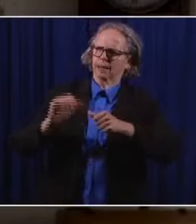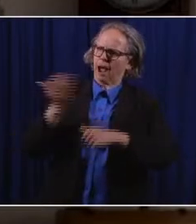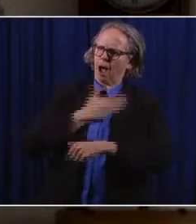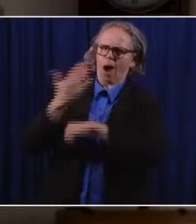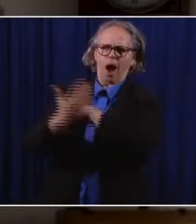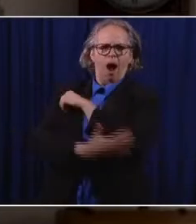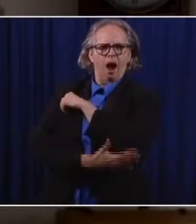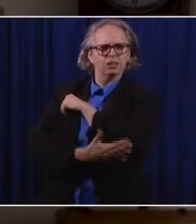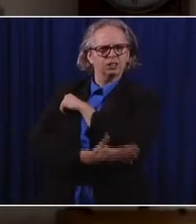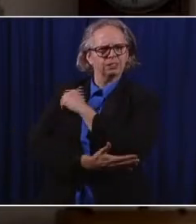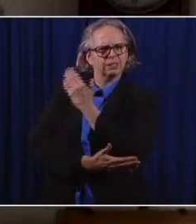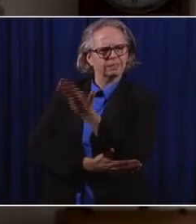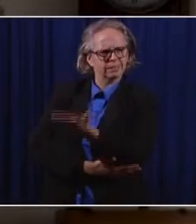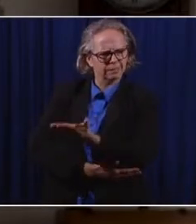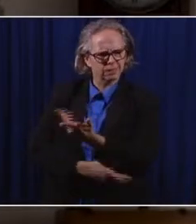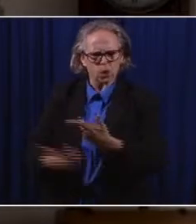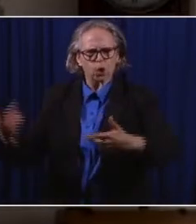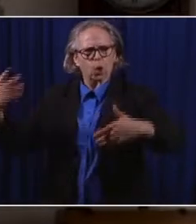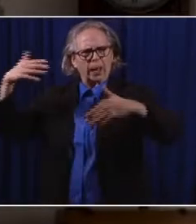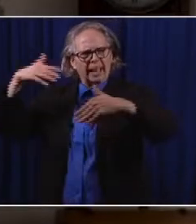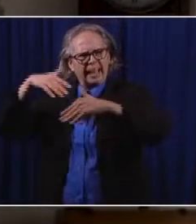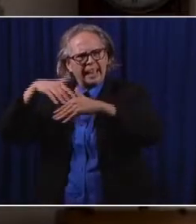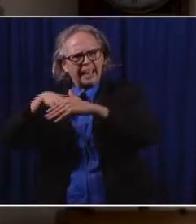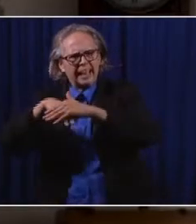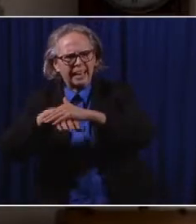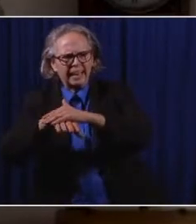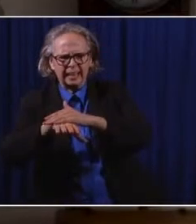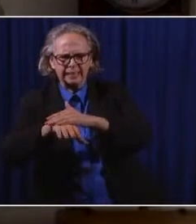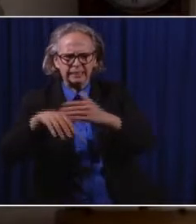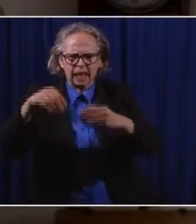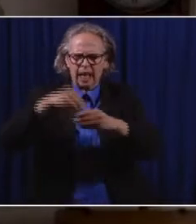Inside these flags,